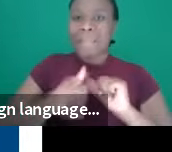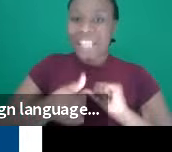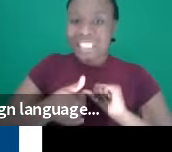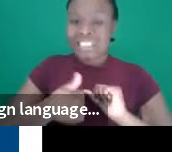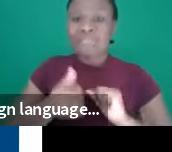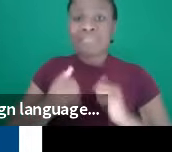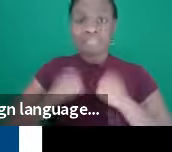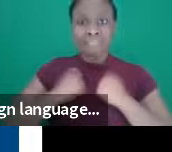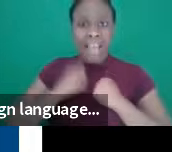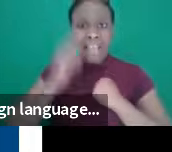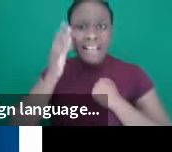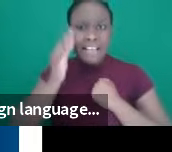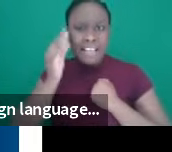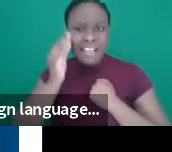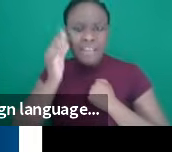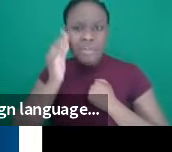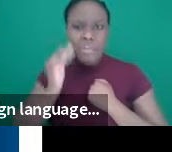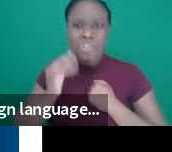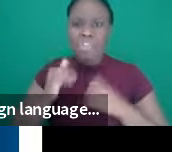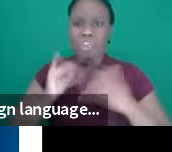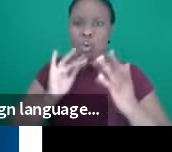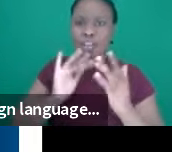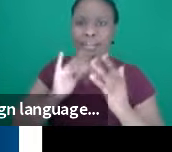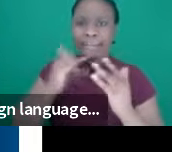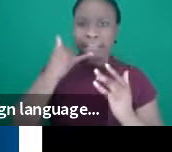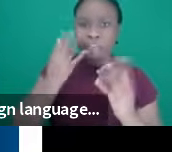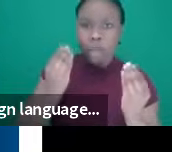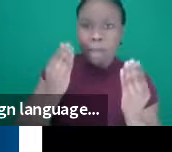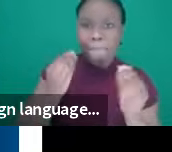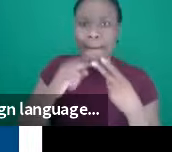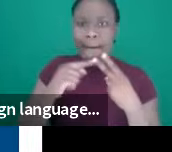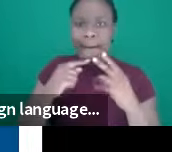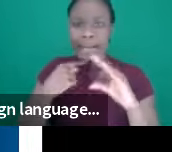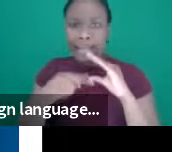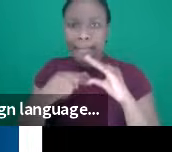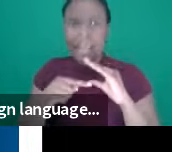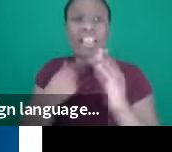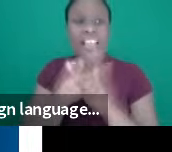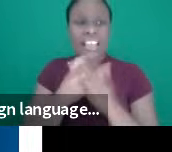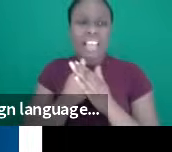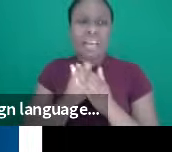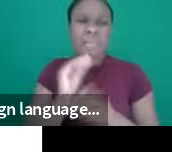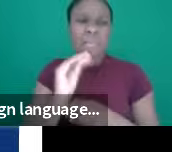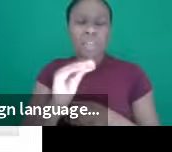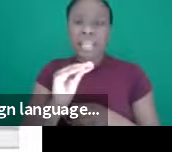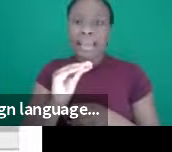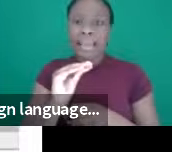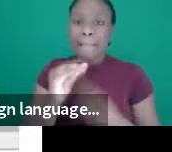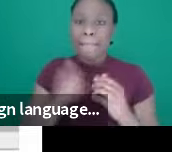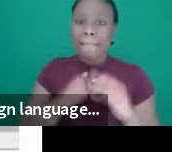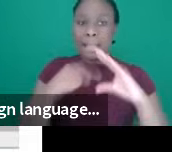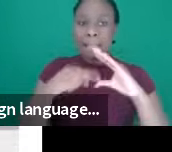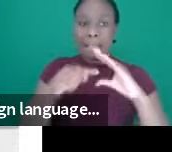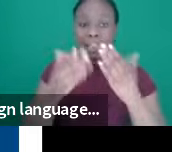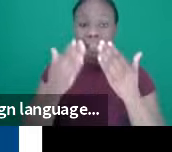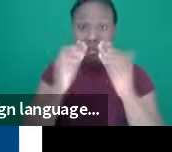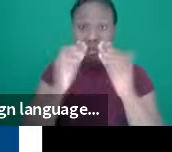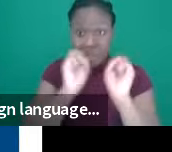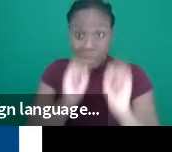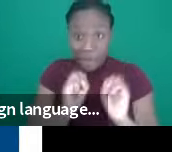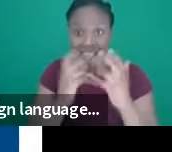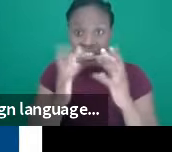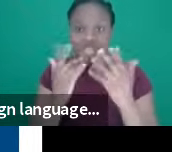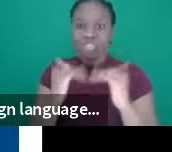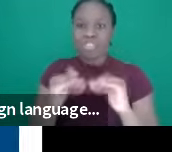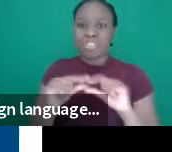username, and password. You have an option of using your email as your username. Click Next to continue.